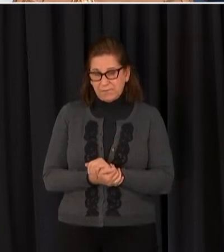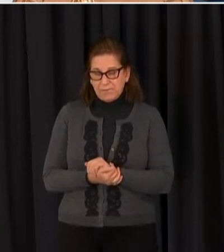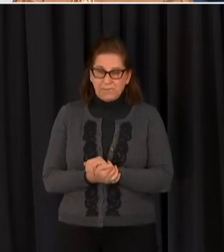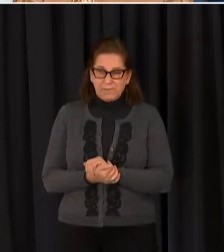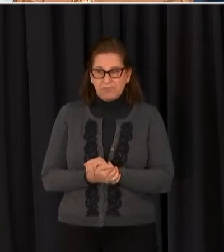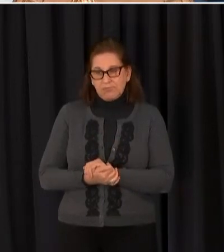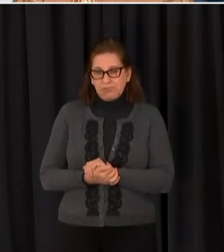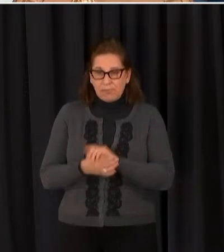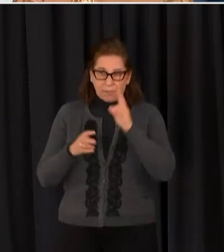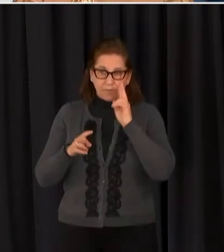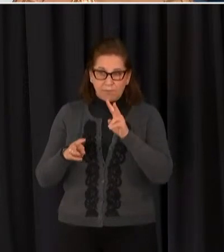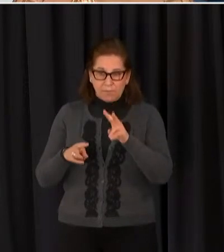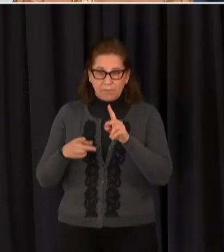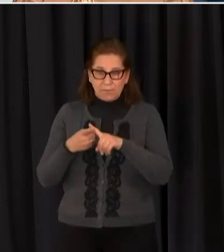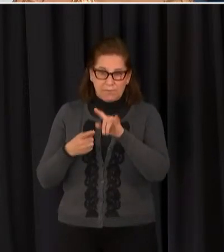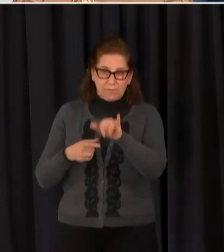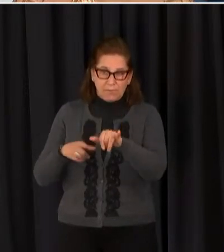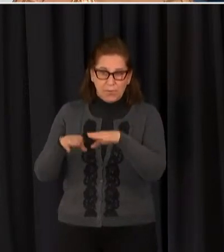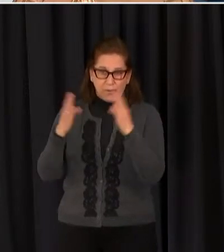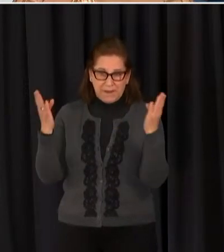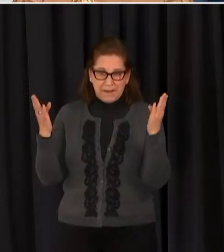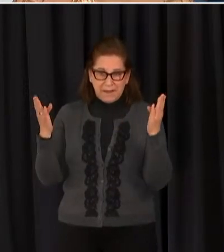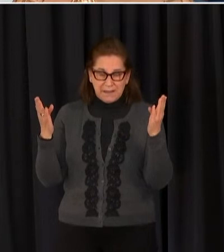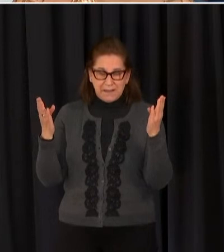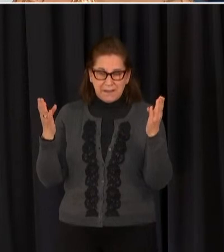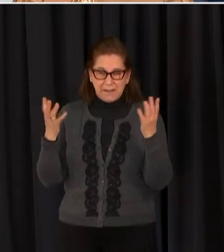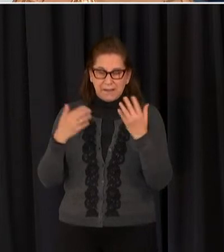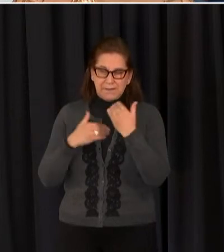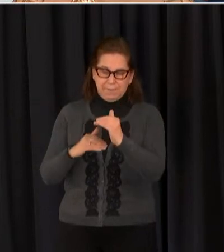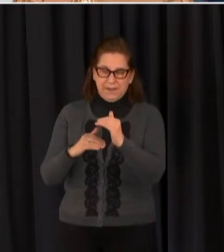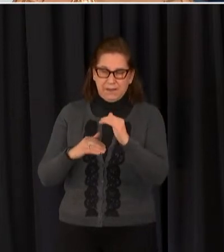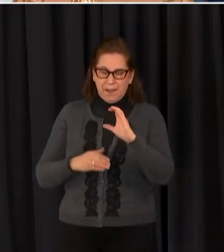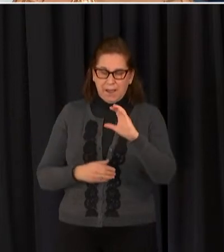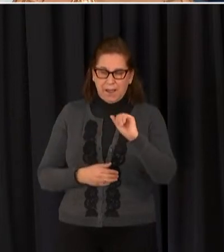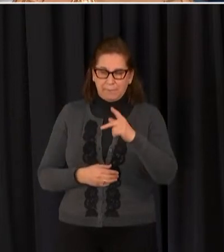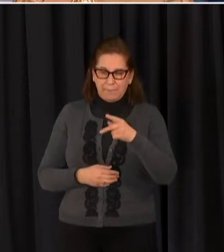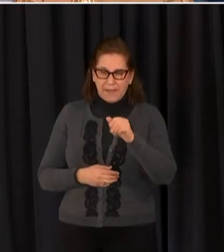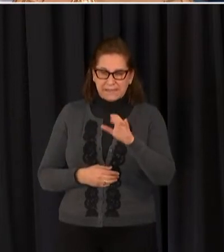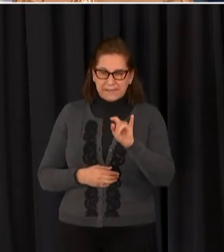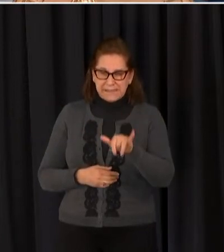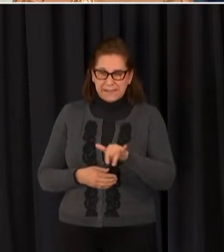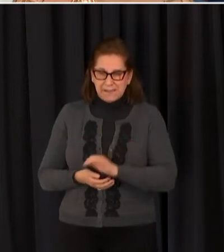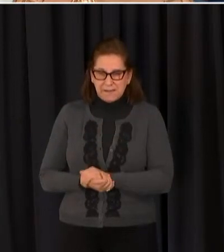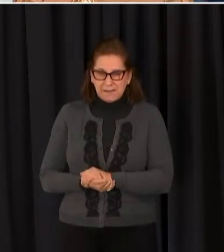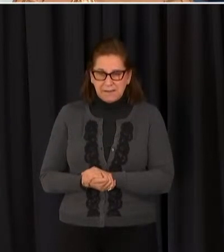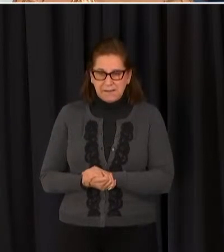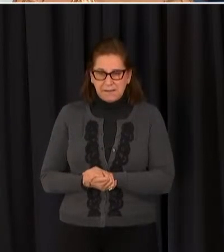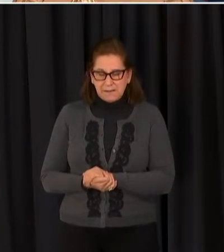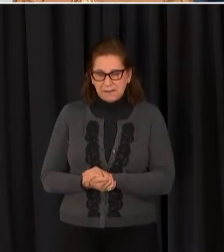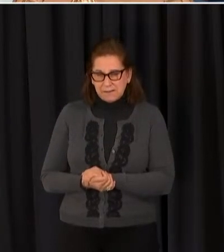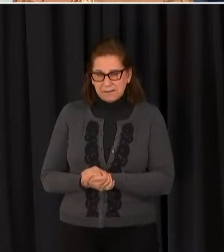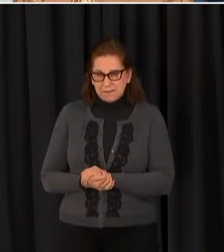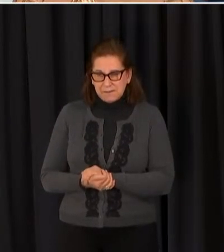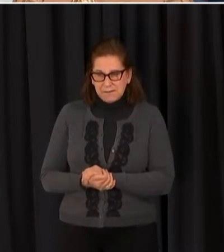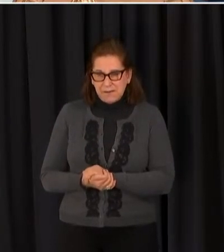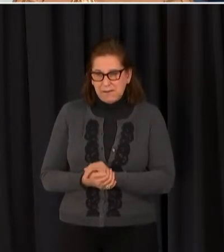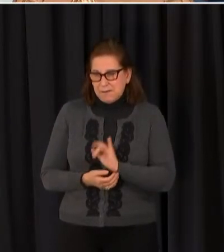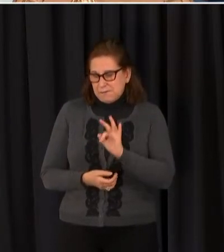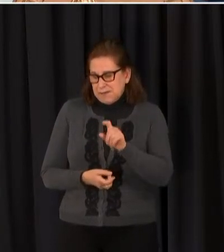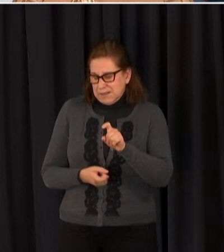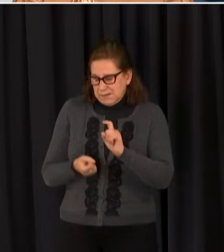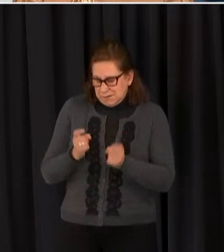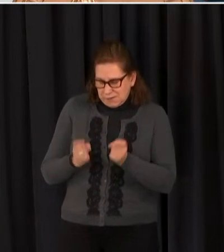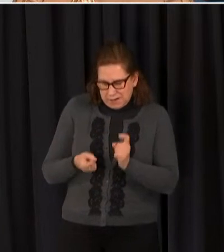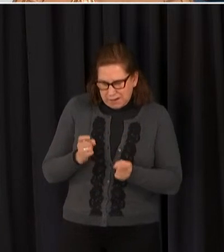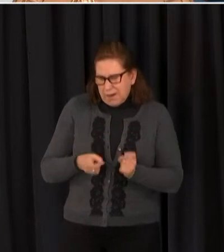would look to all of the capacity limits and live entertainment waiver process.